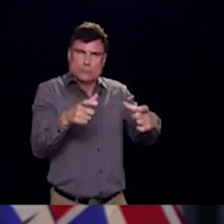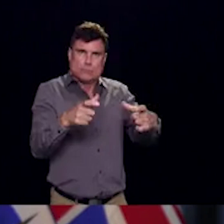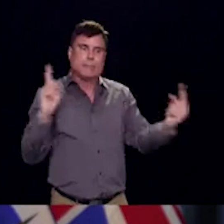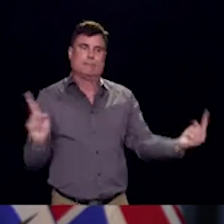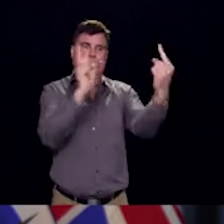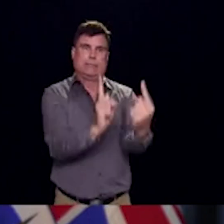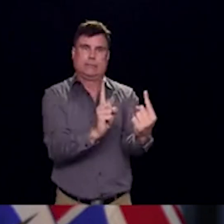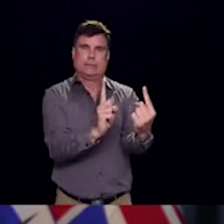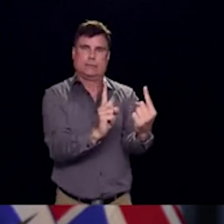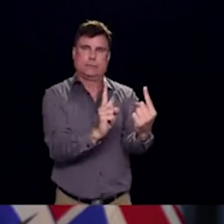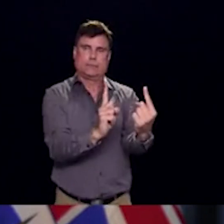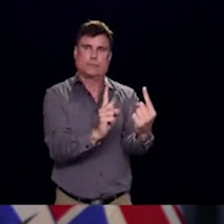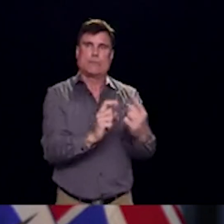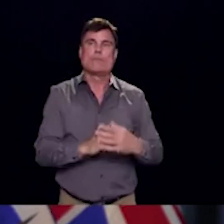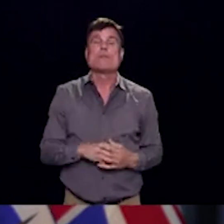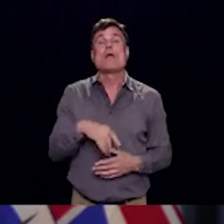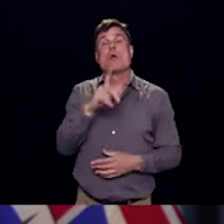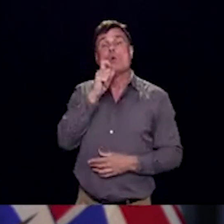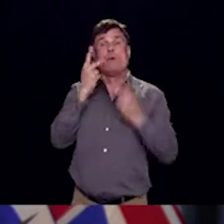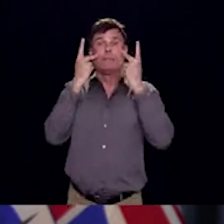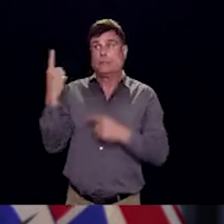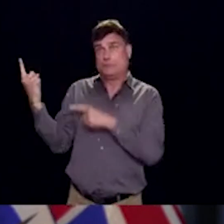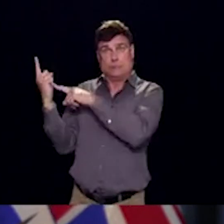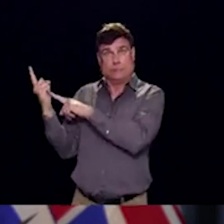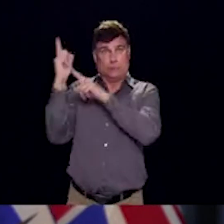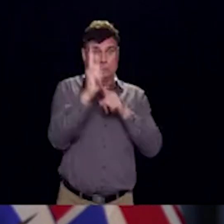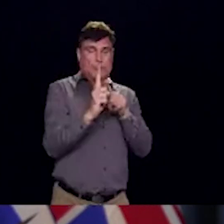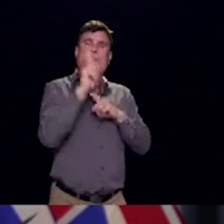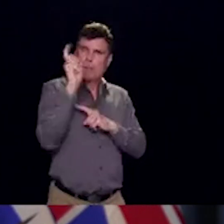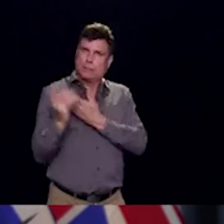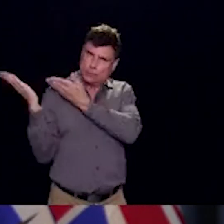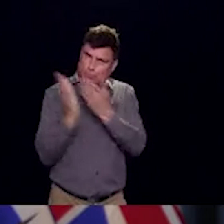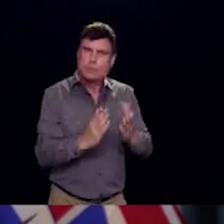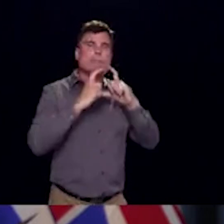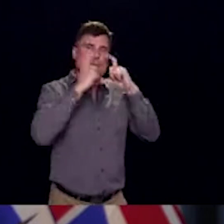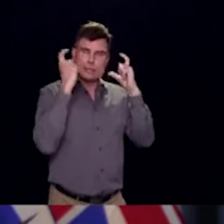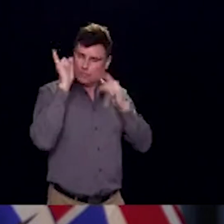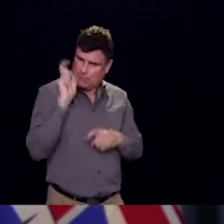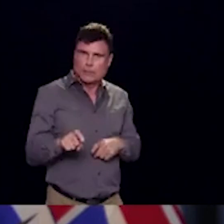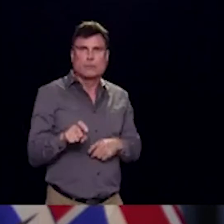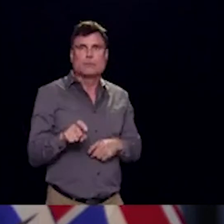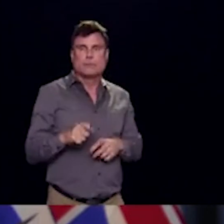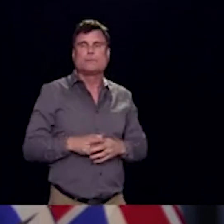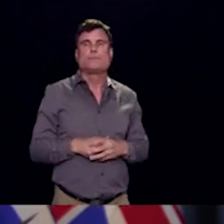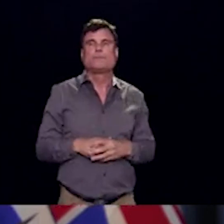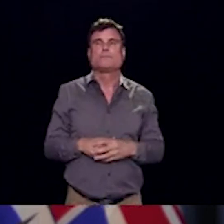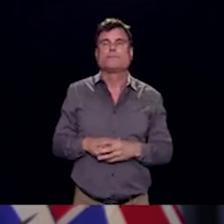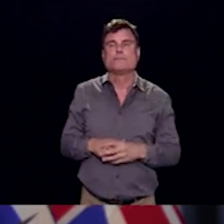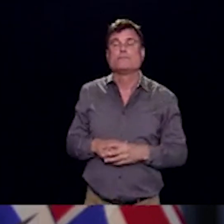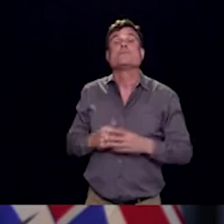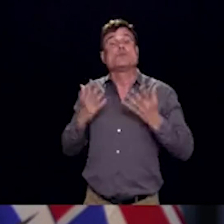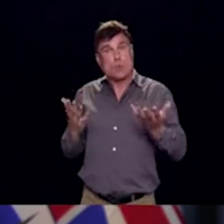entry. Visits will also need to be booked in advance to ensure that the spaces are appropriate and that visitors can be spaced